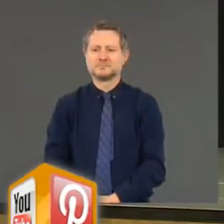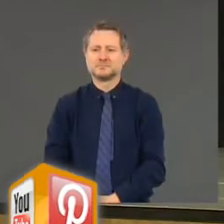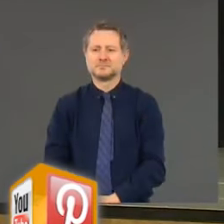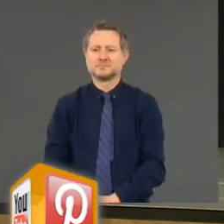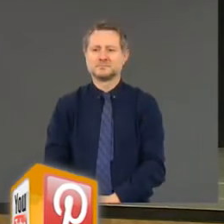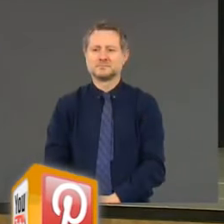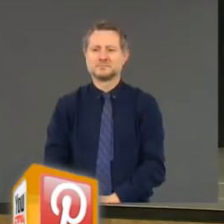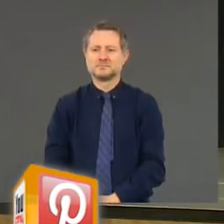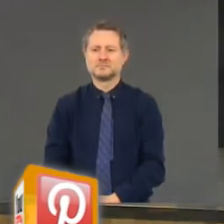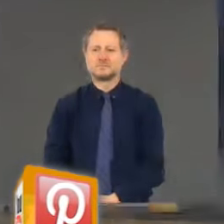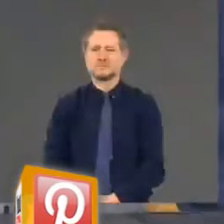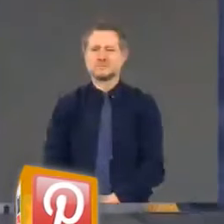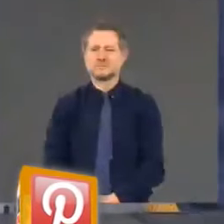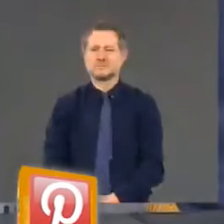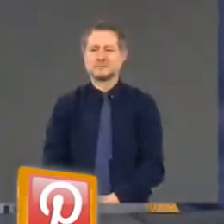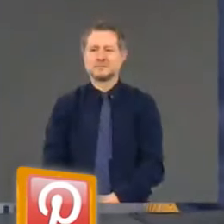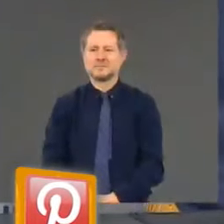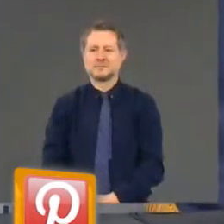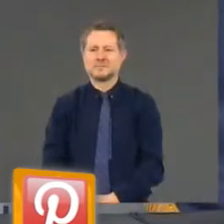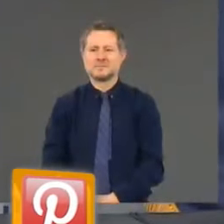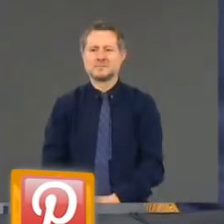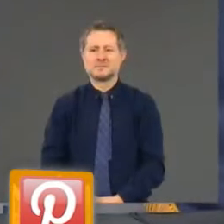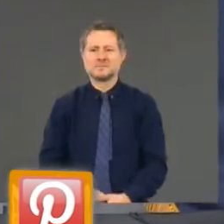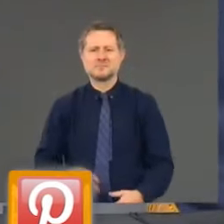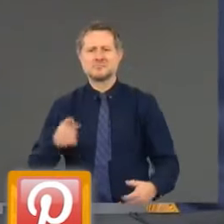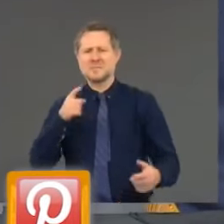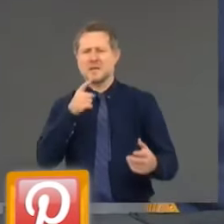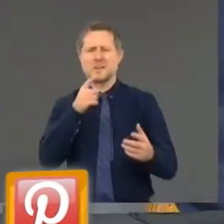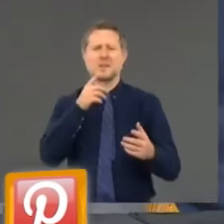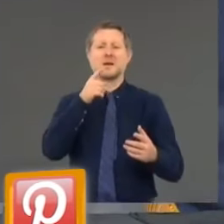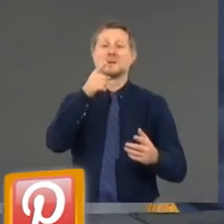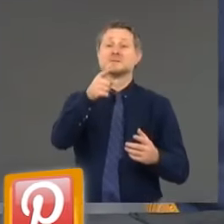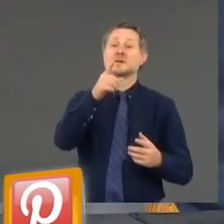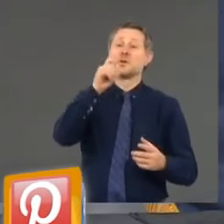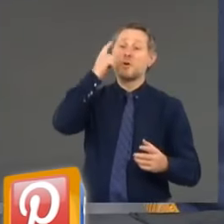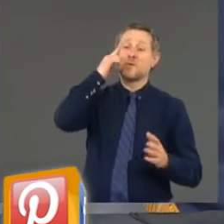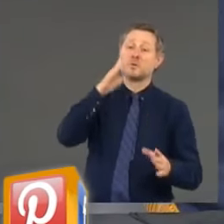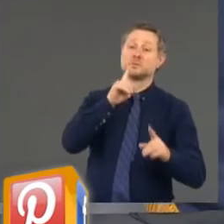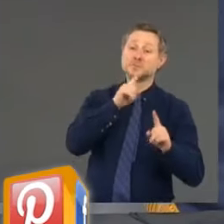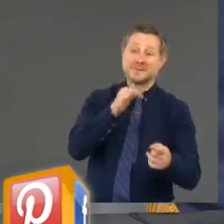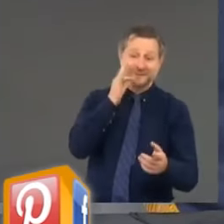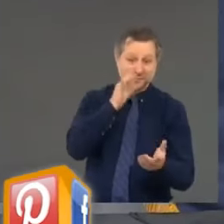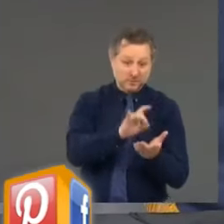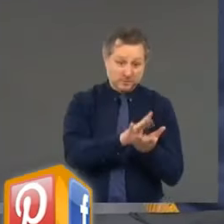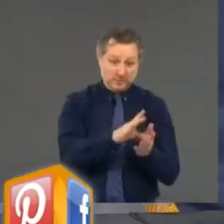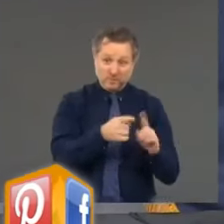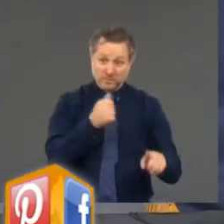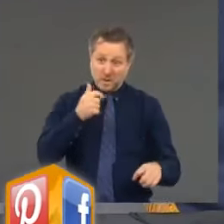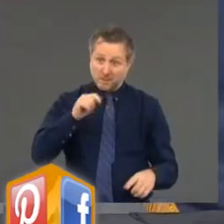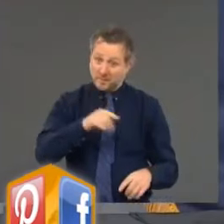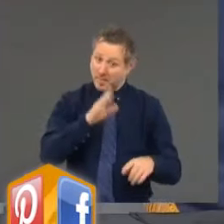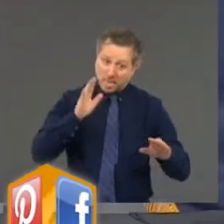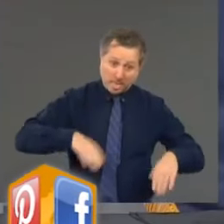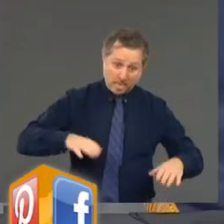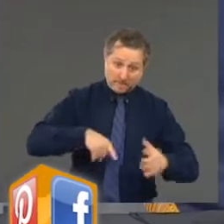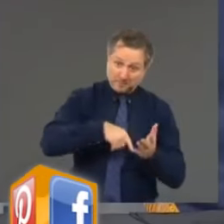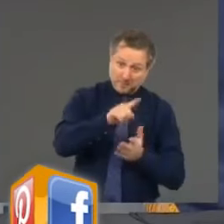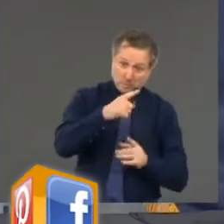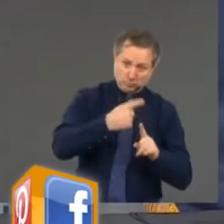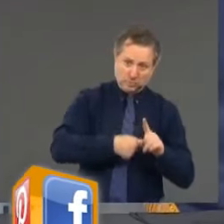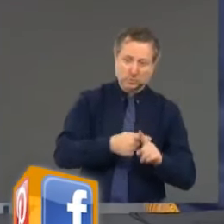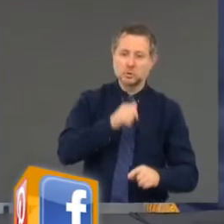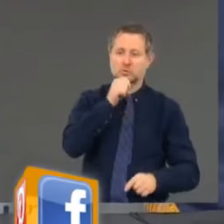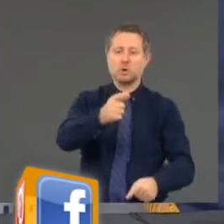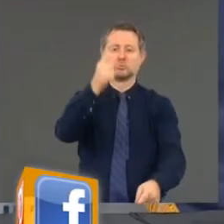right? If they were evicted for non-payment of rent, it is not right. If you give me the name of the family, I